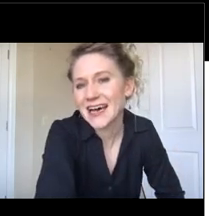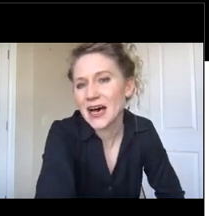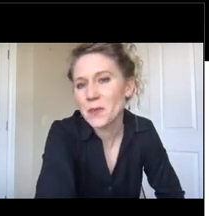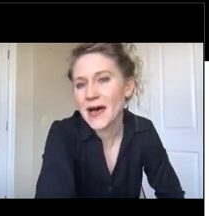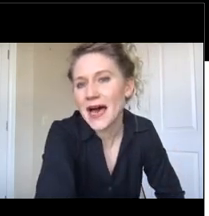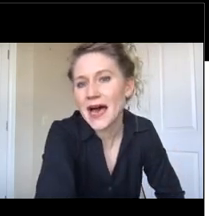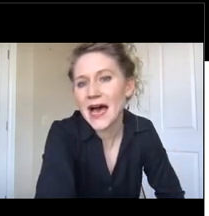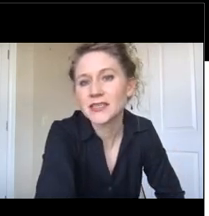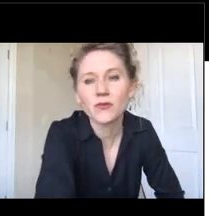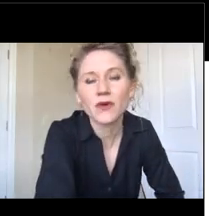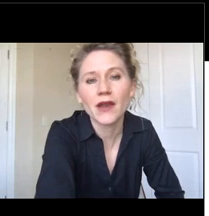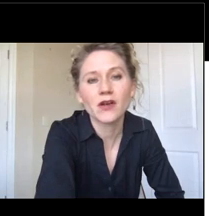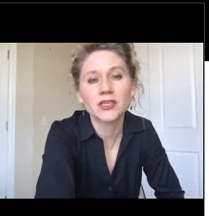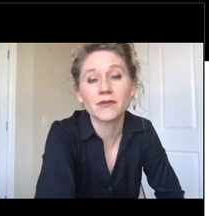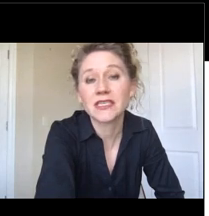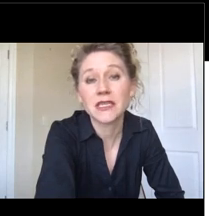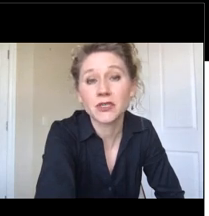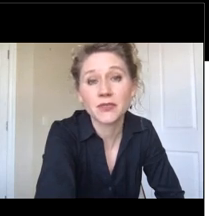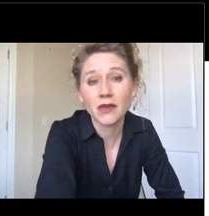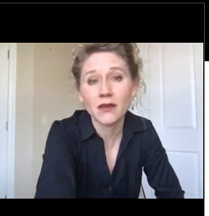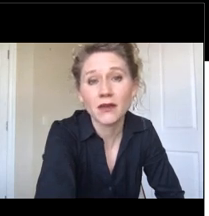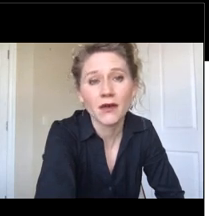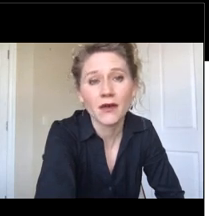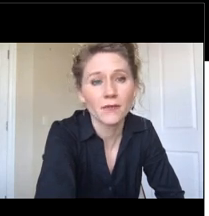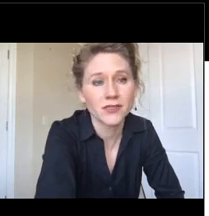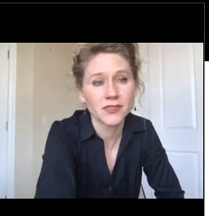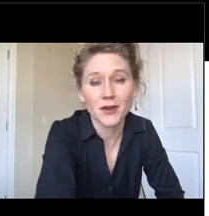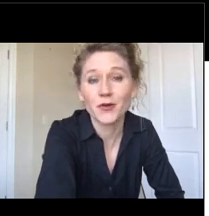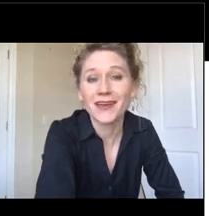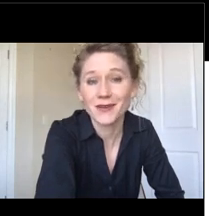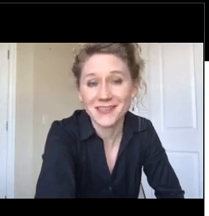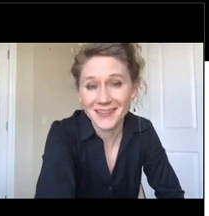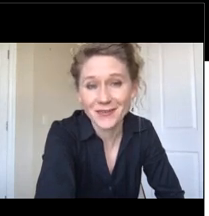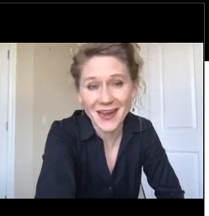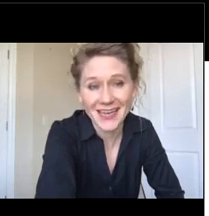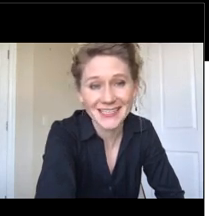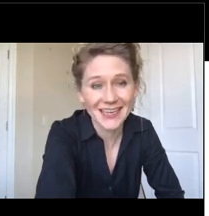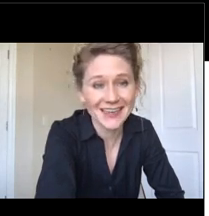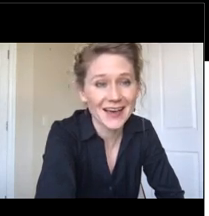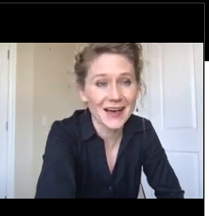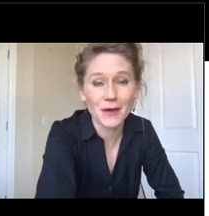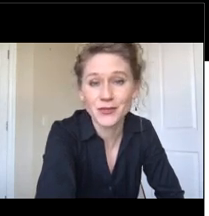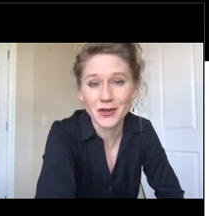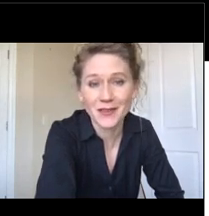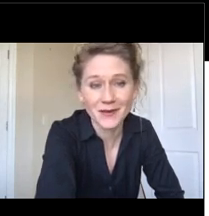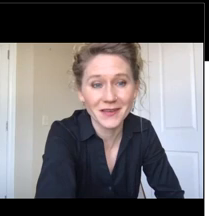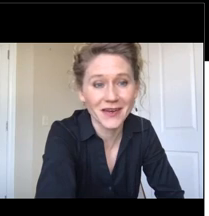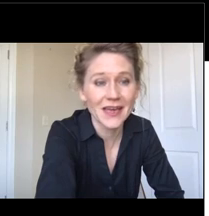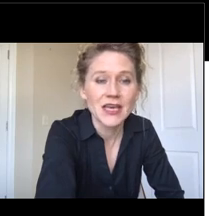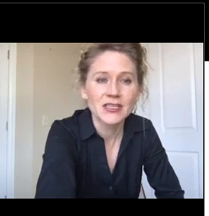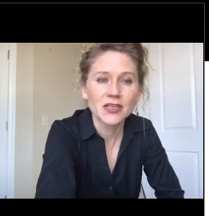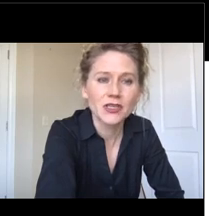ask, I don't understand what these numbers mean, which is a great question. Thank you for asking. I'm sure you're not the only one. So could